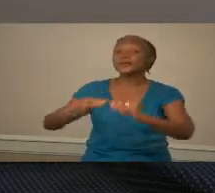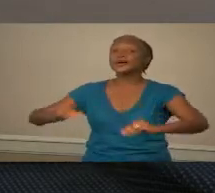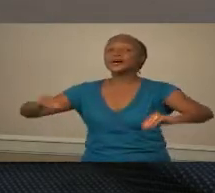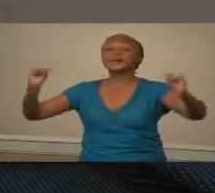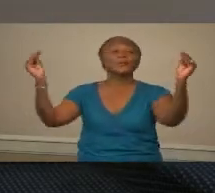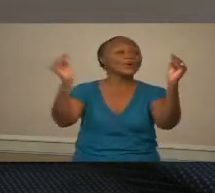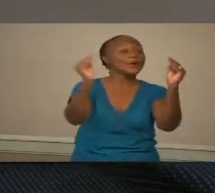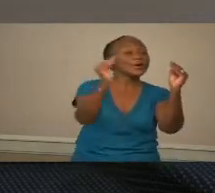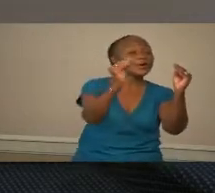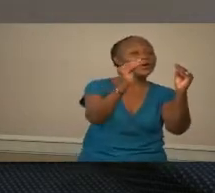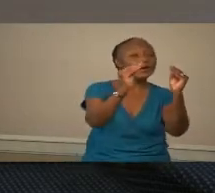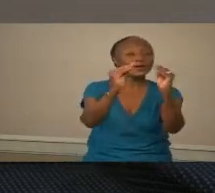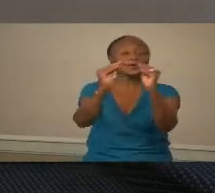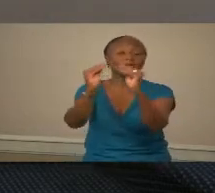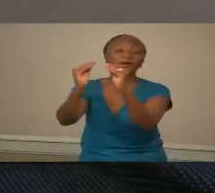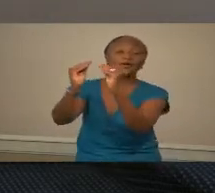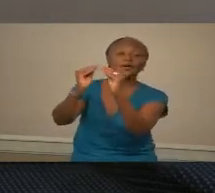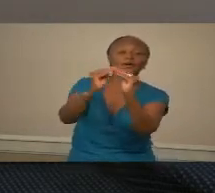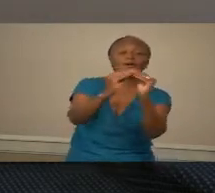more and